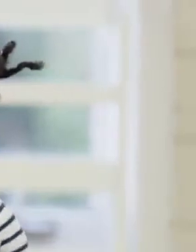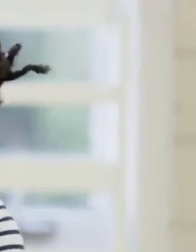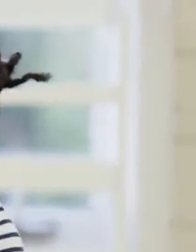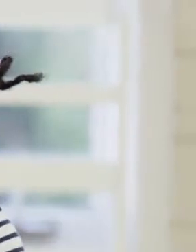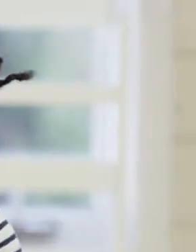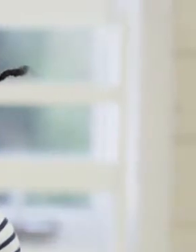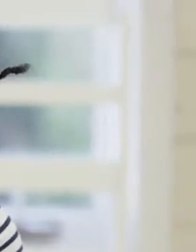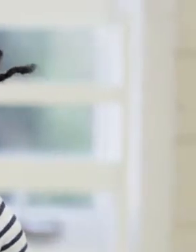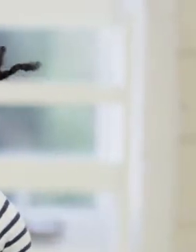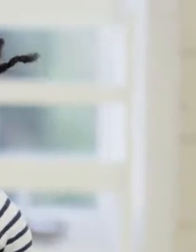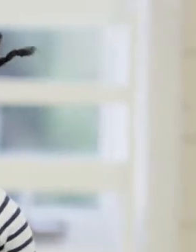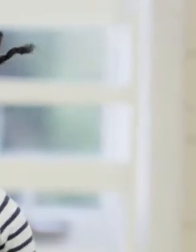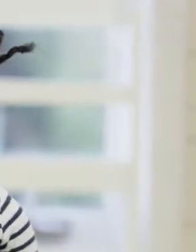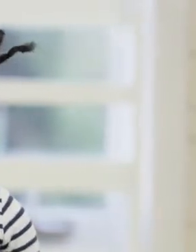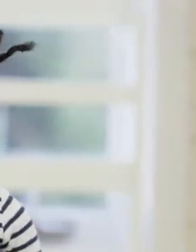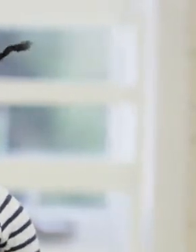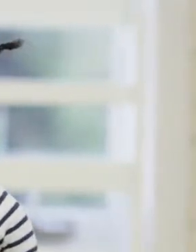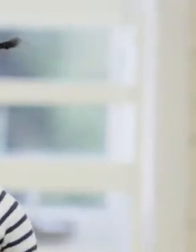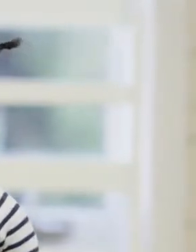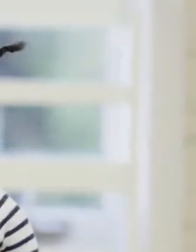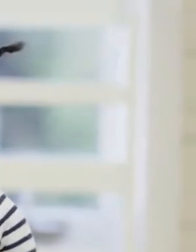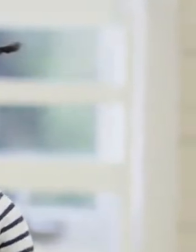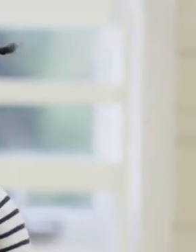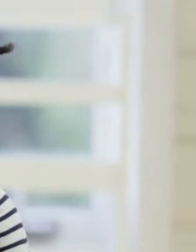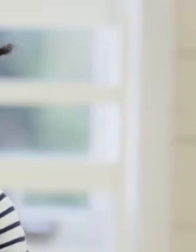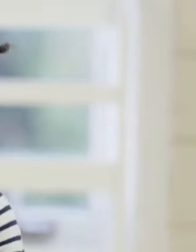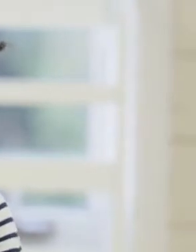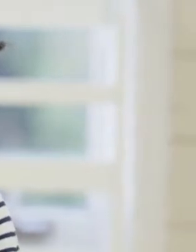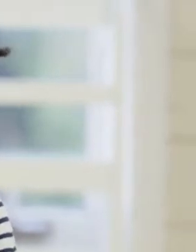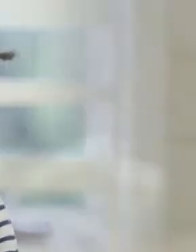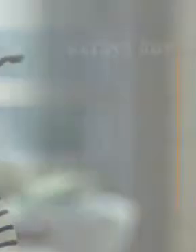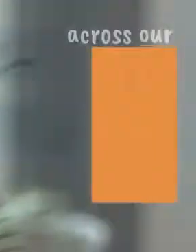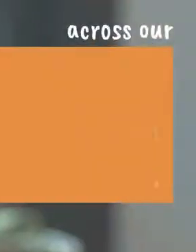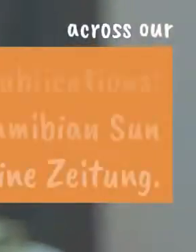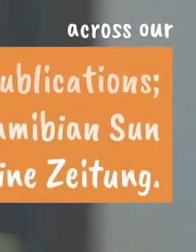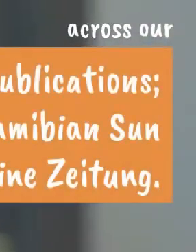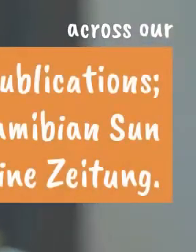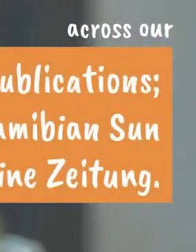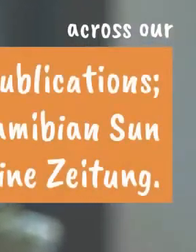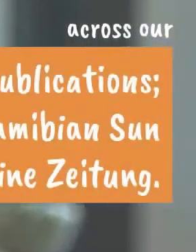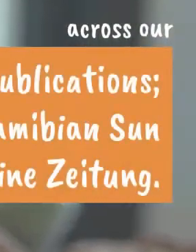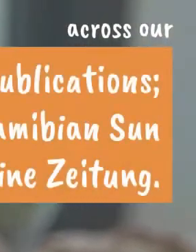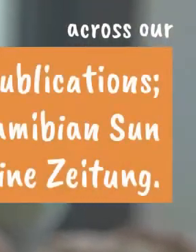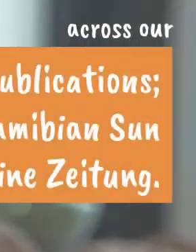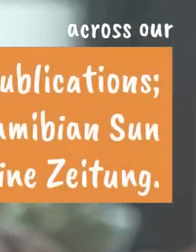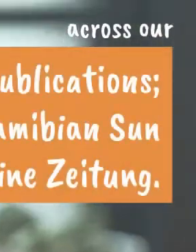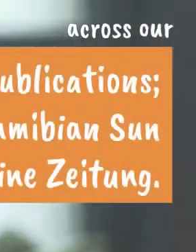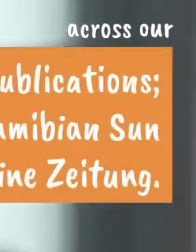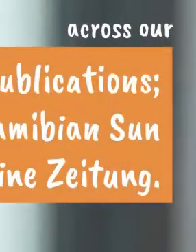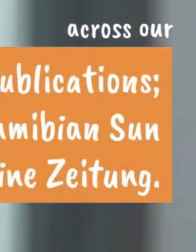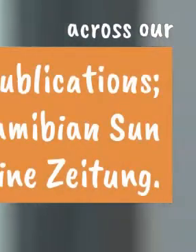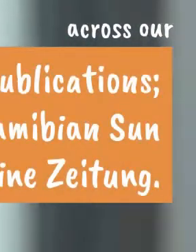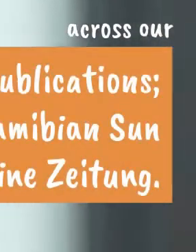first triangle, which is fuel, oxygen, and heat? Wow, that is so